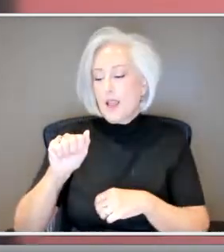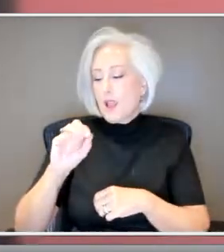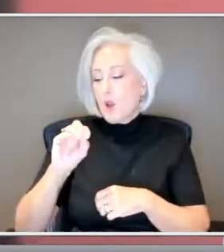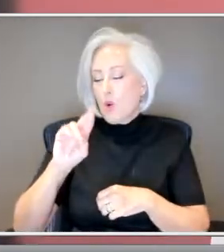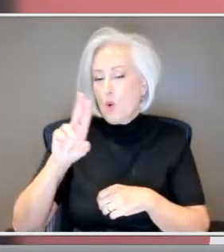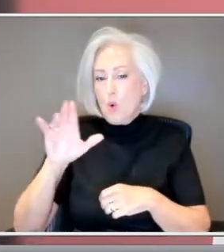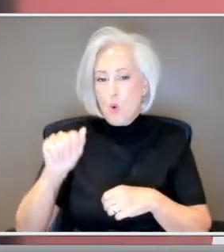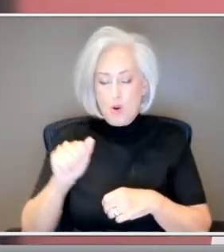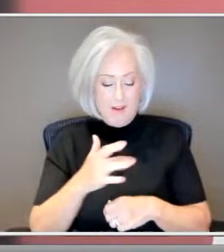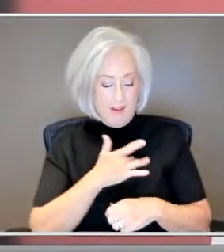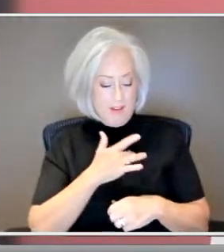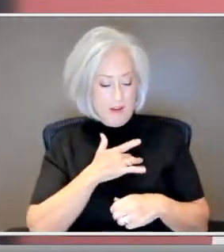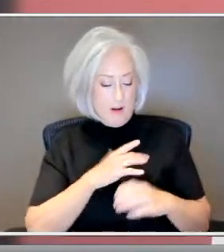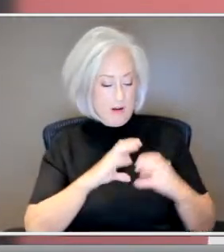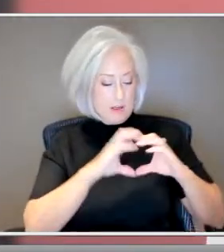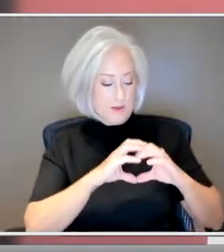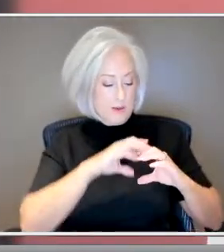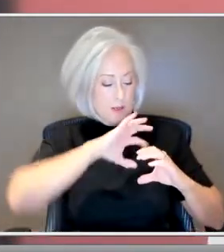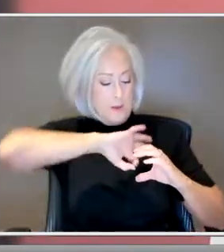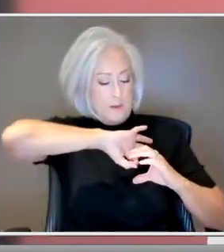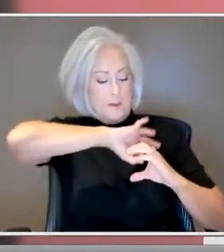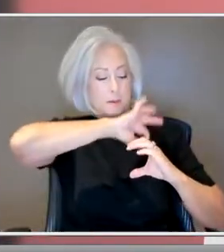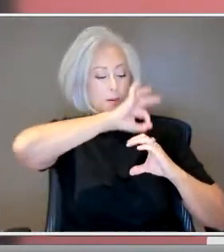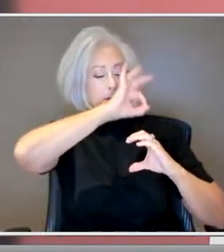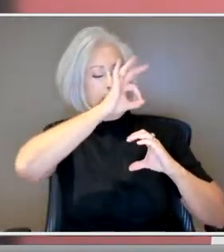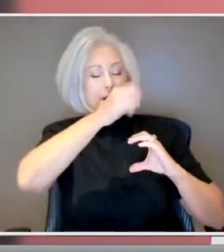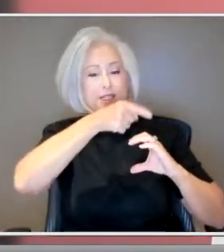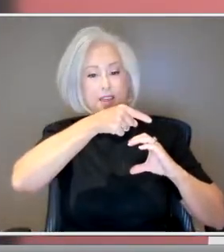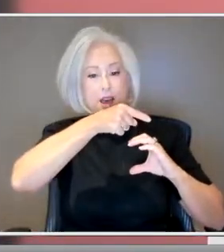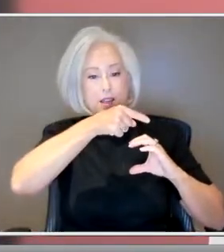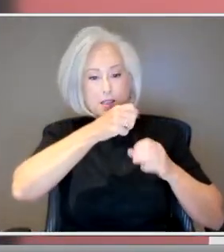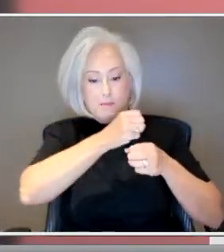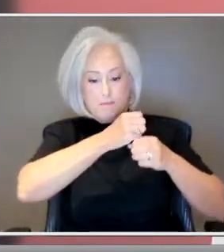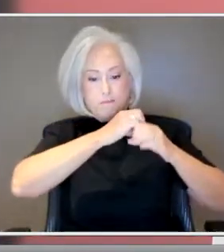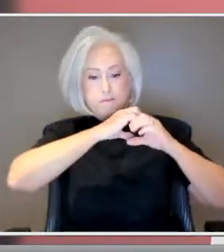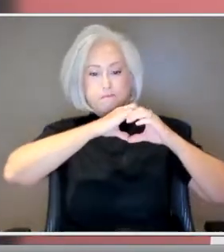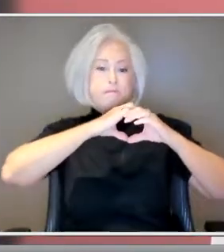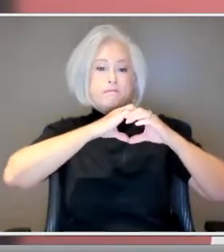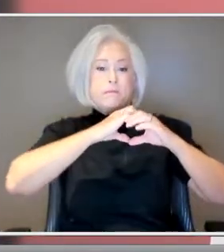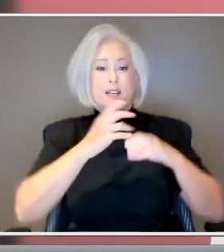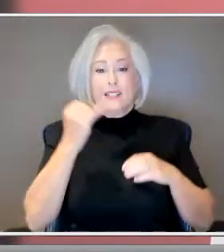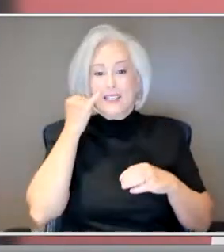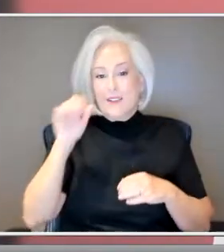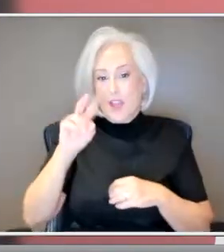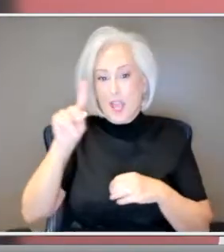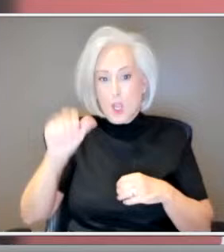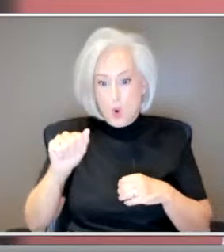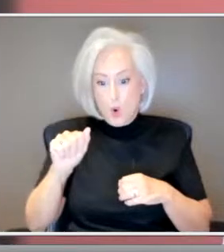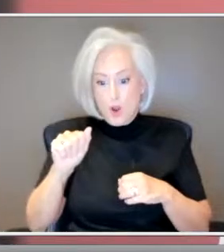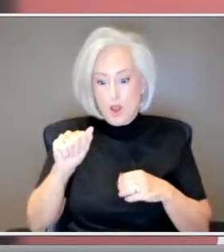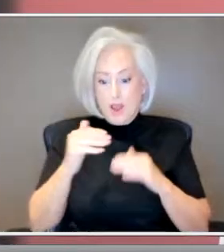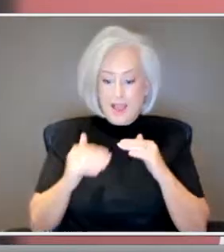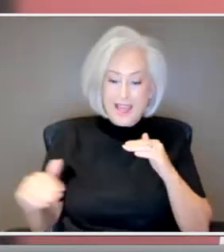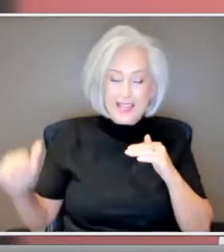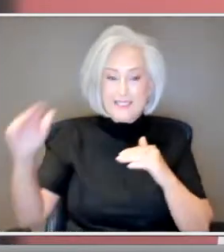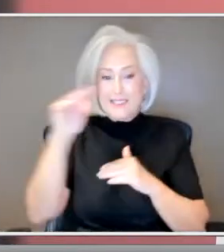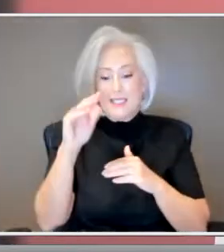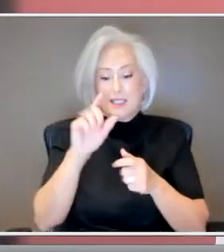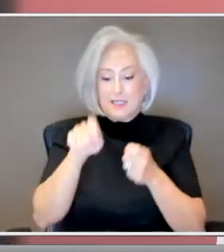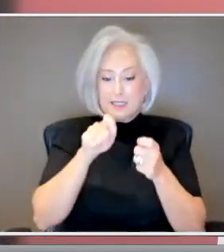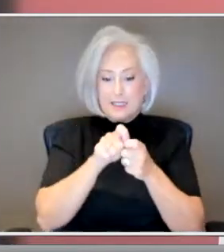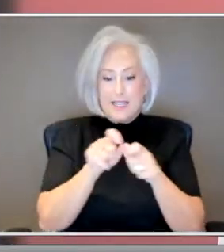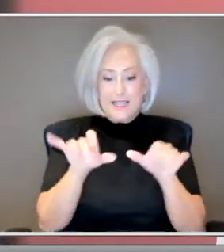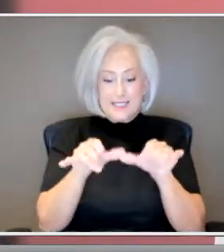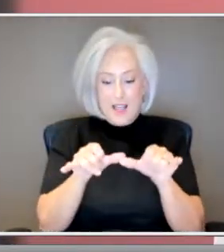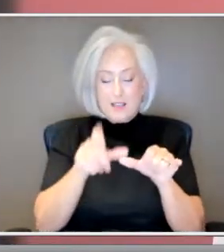we have certain thresholds that we use. If the aorta gets above X size, that's time to go to surgery to fix it. Well, if you have